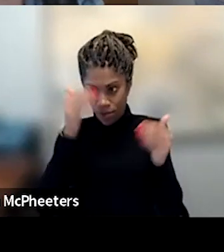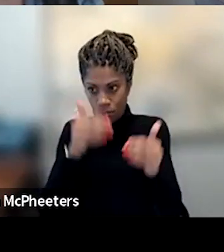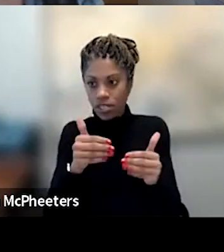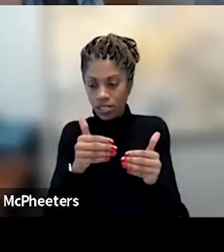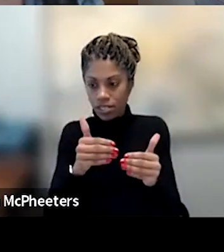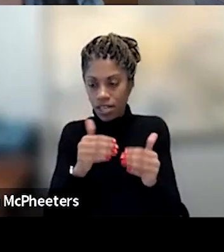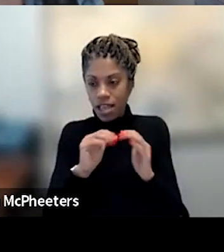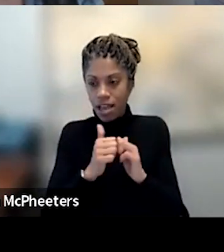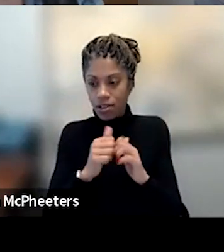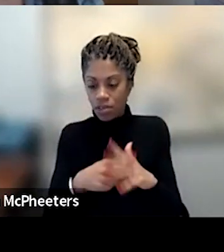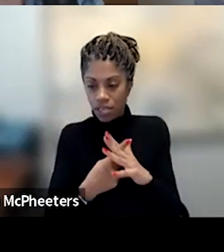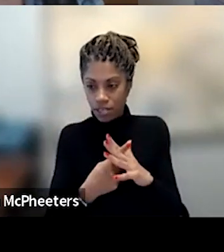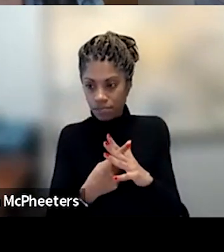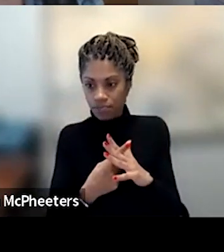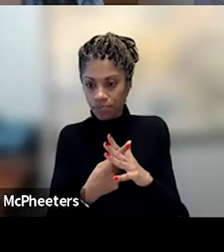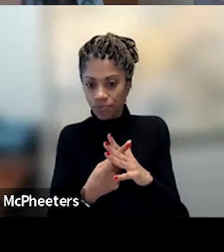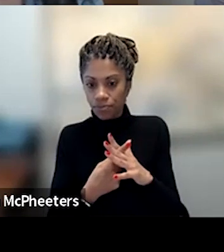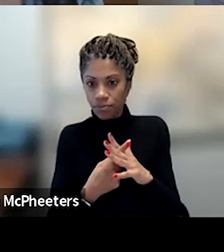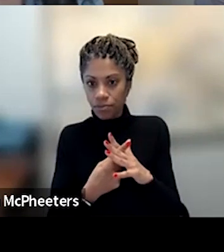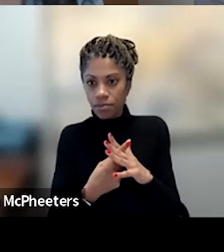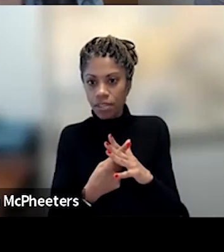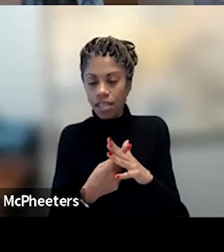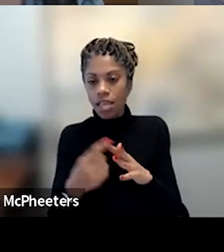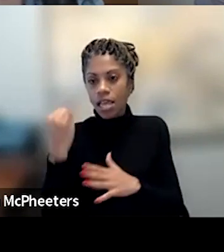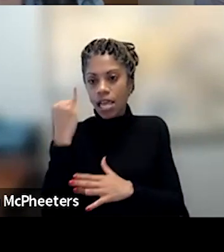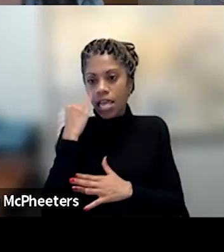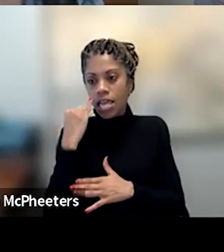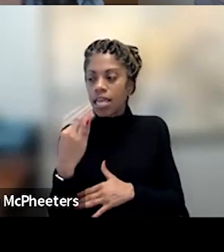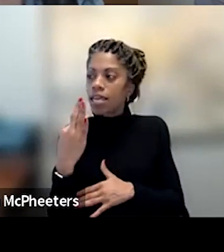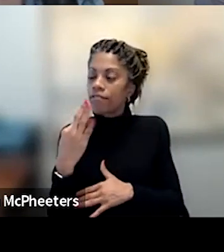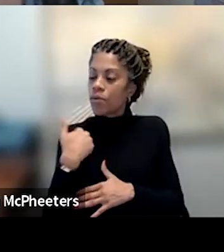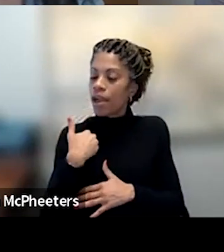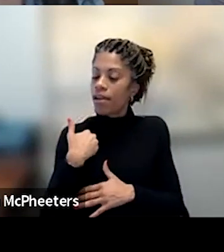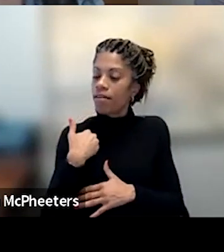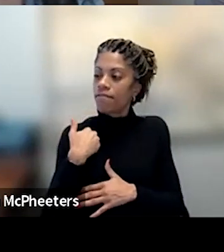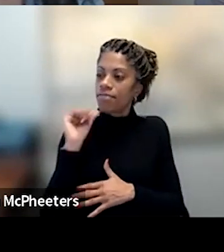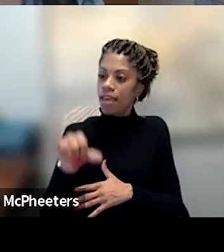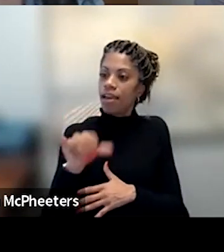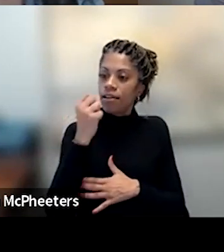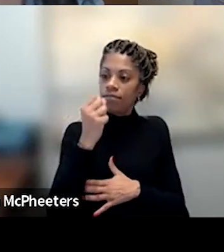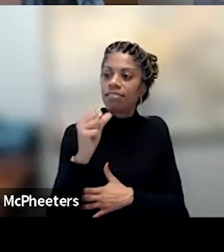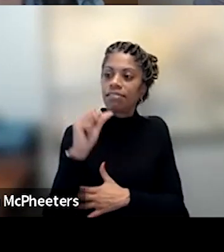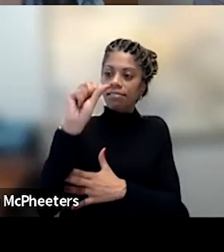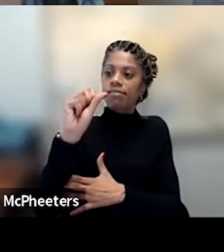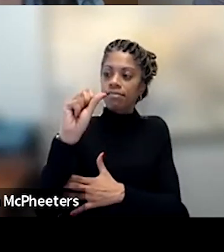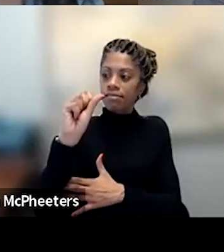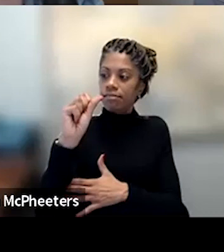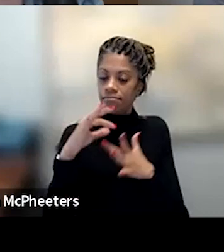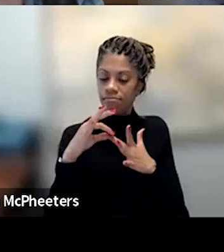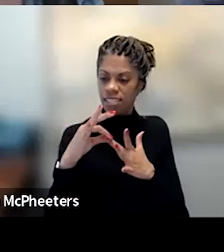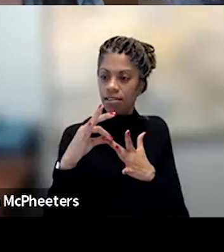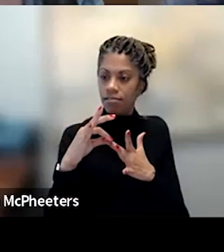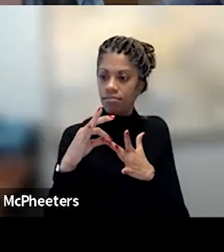with with resistant leadership, and you make the case that Tanya just outlined